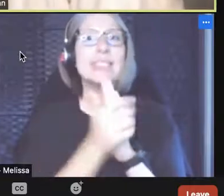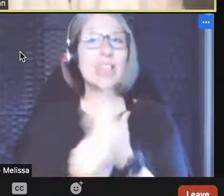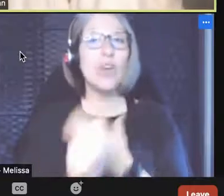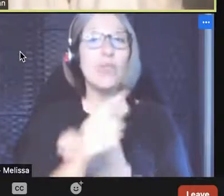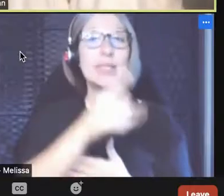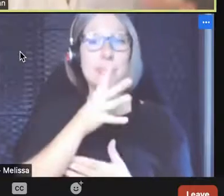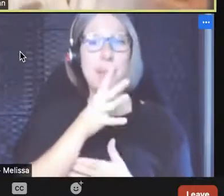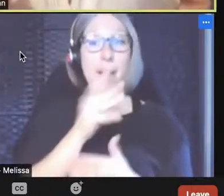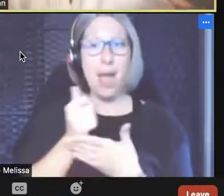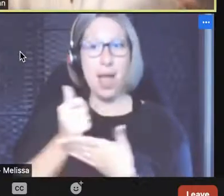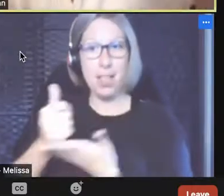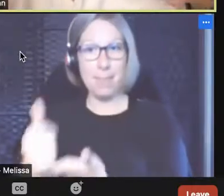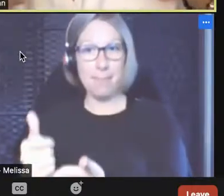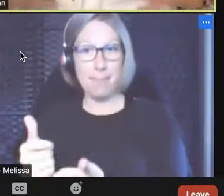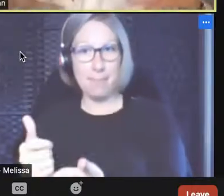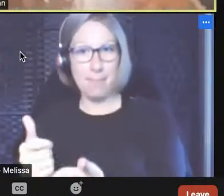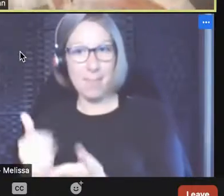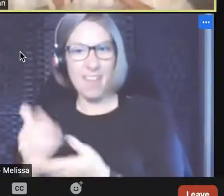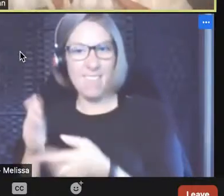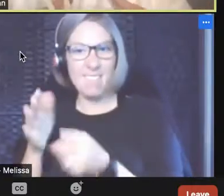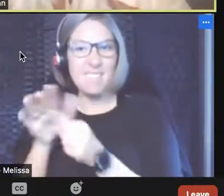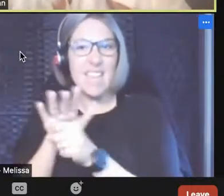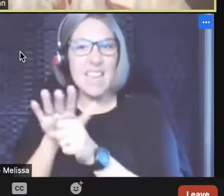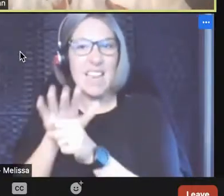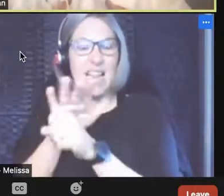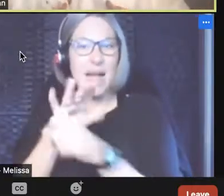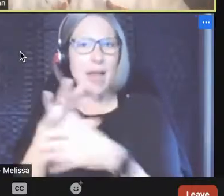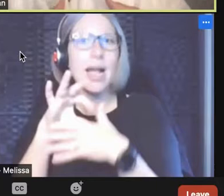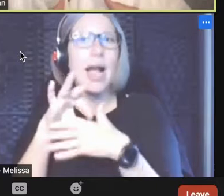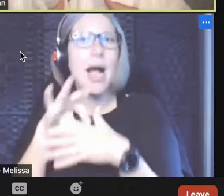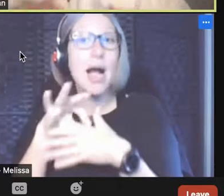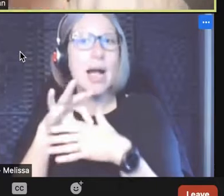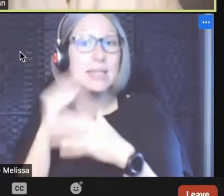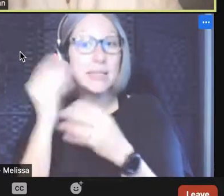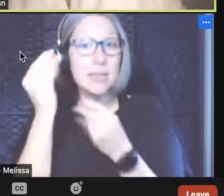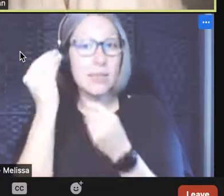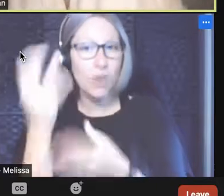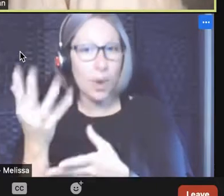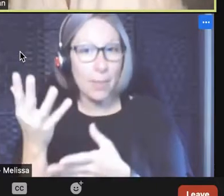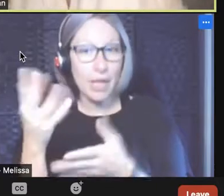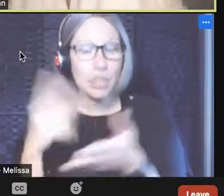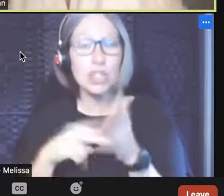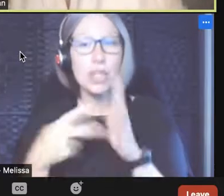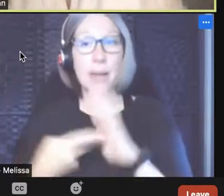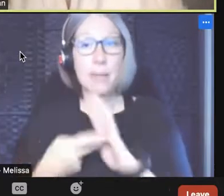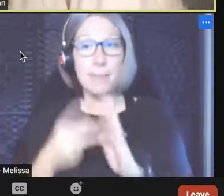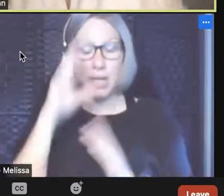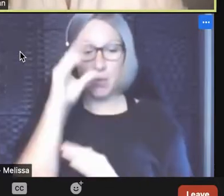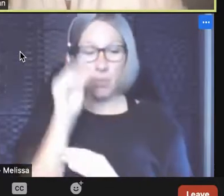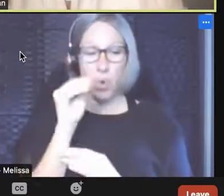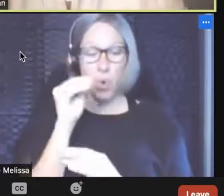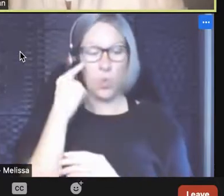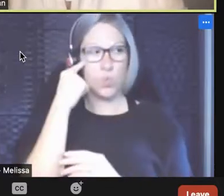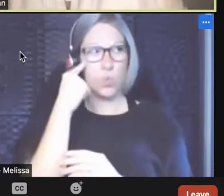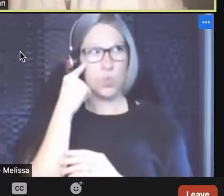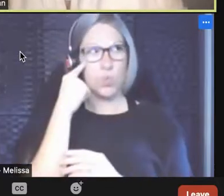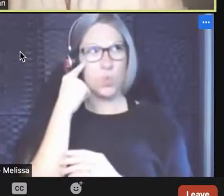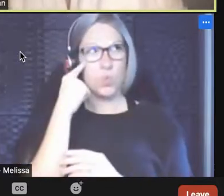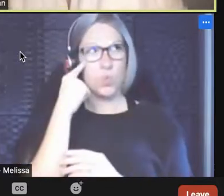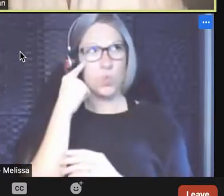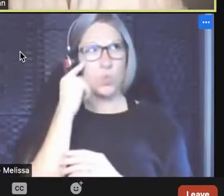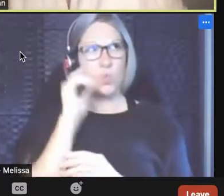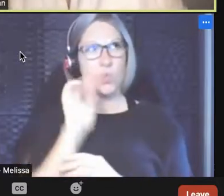him by filling in some of the content information, which then helps him think